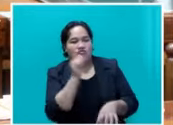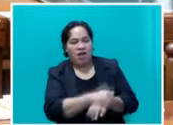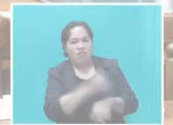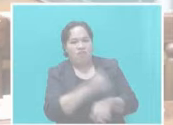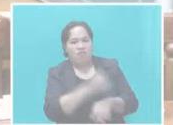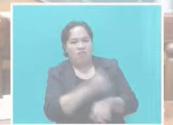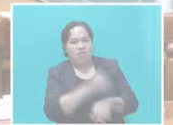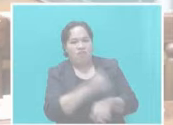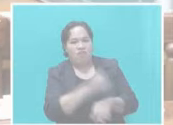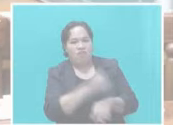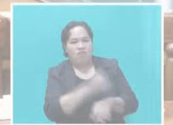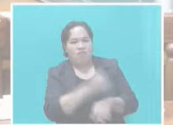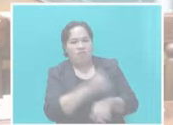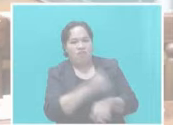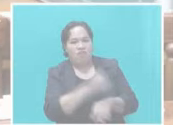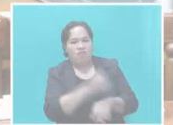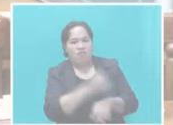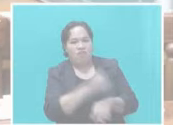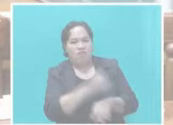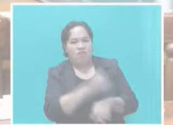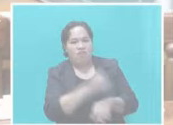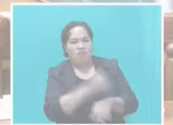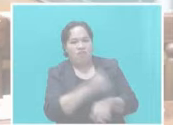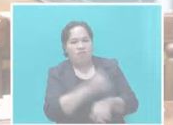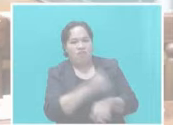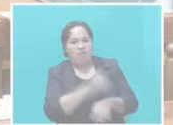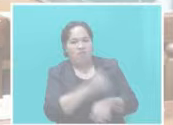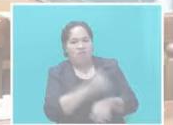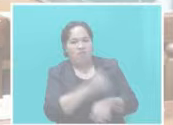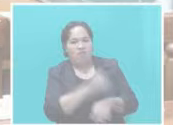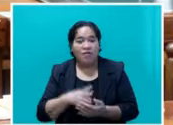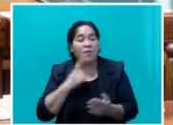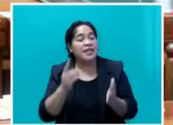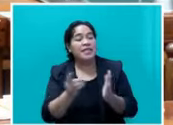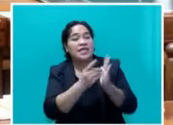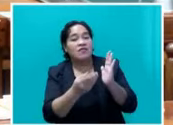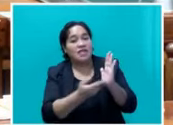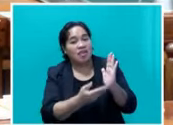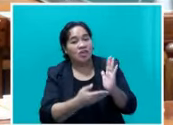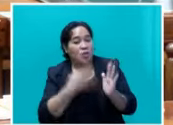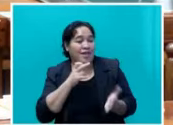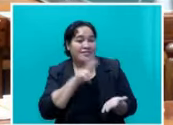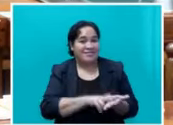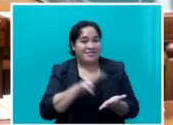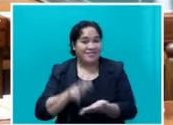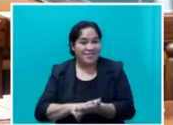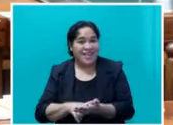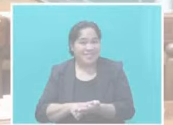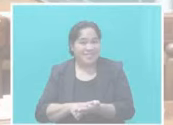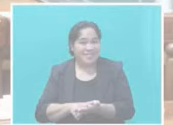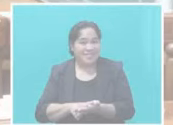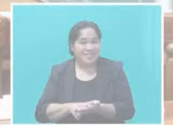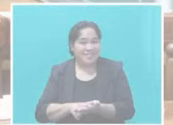looking at what is ours, Honorable Speaker, from the deed of cession right up to now. If we do not say